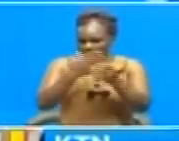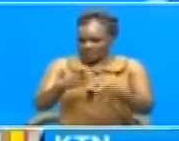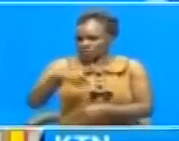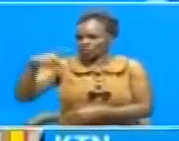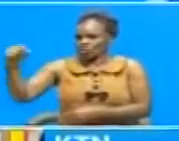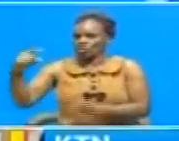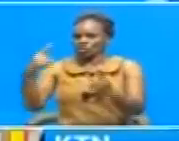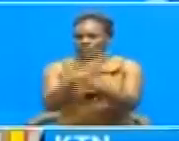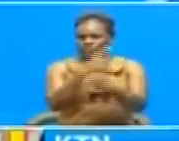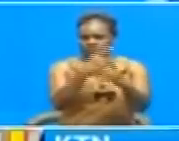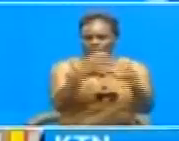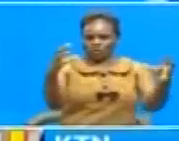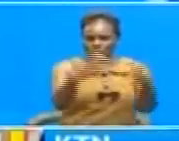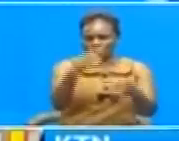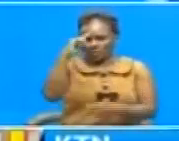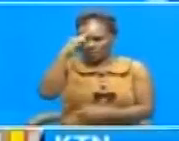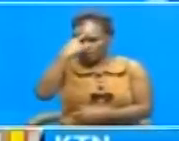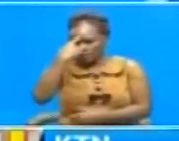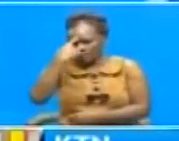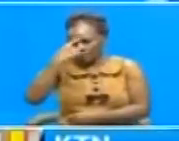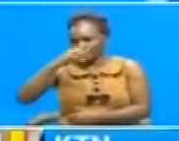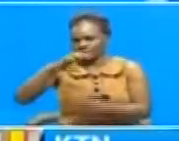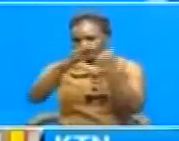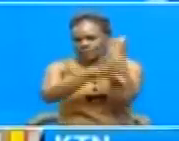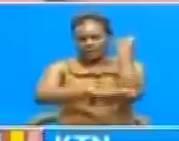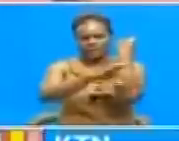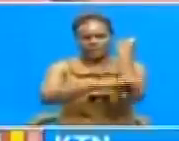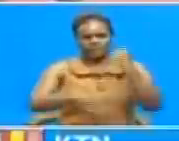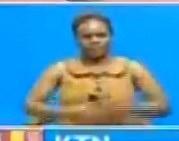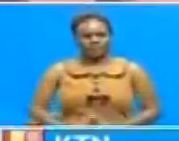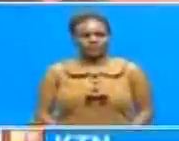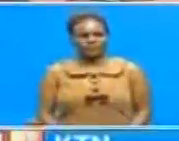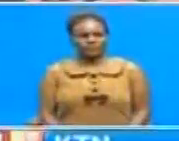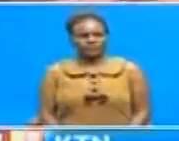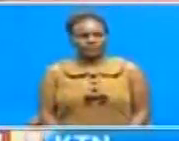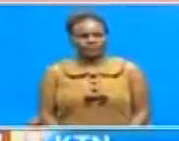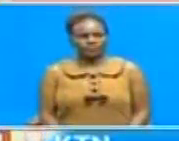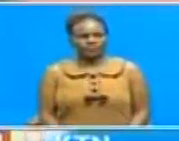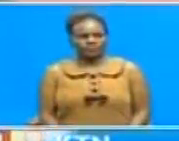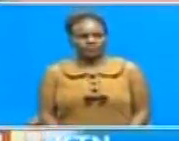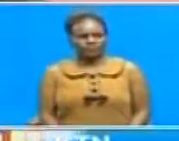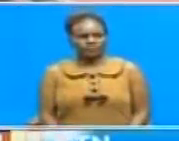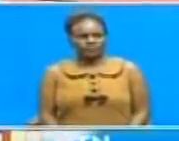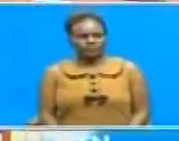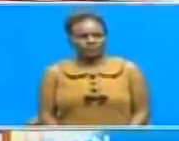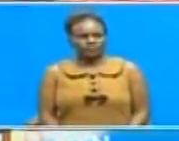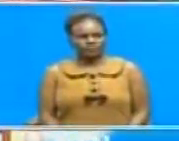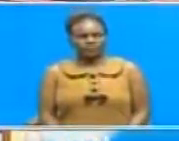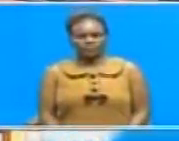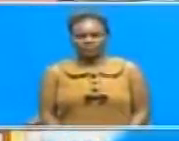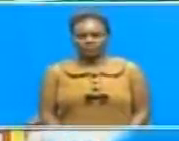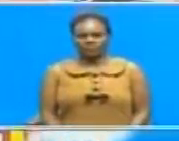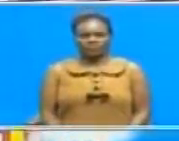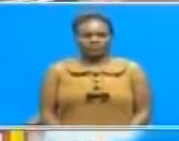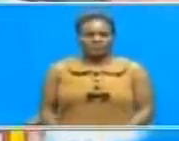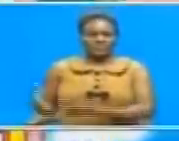up for various teams in the Indian Pro Kabaddi League. Despite not